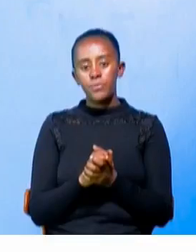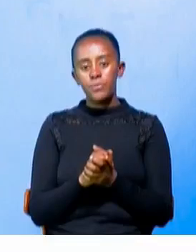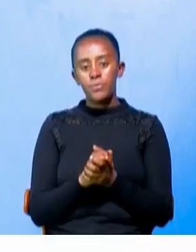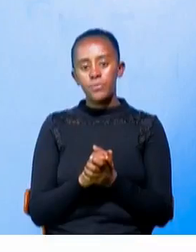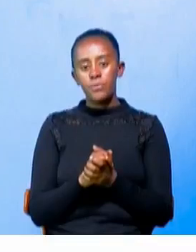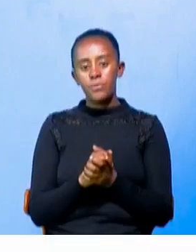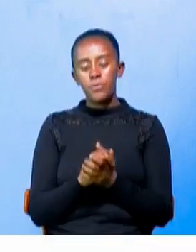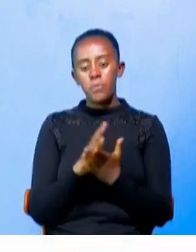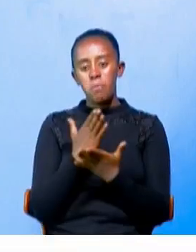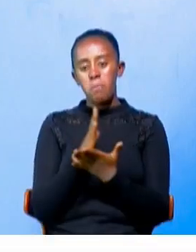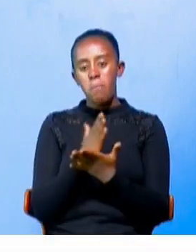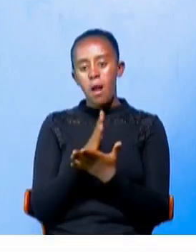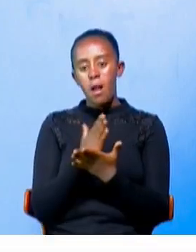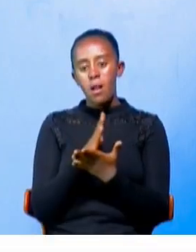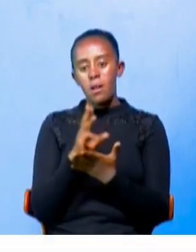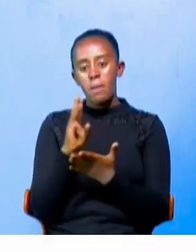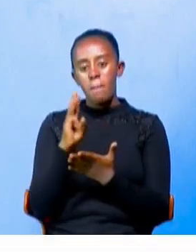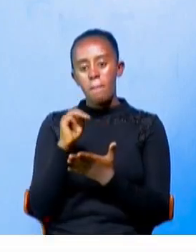mild,